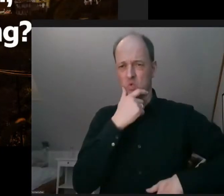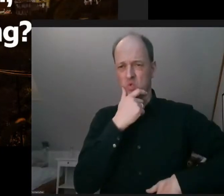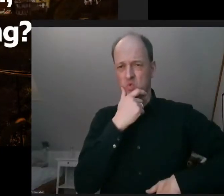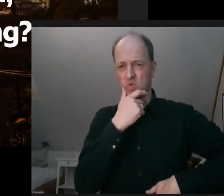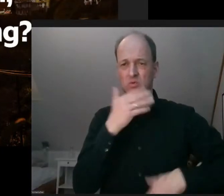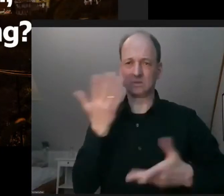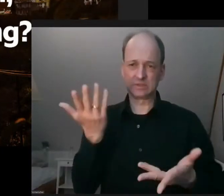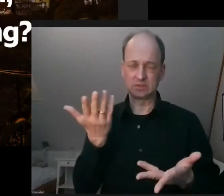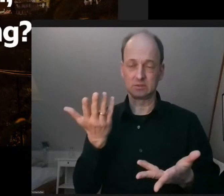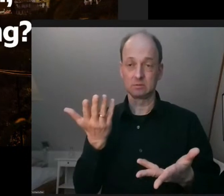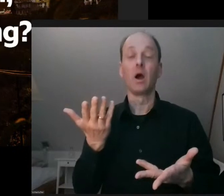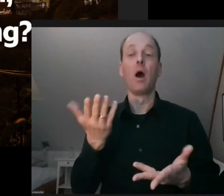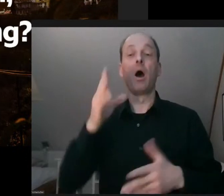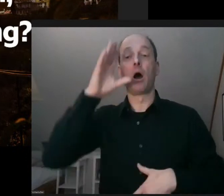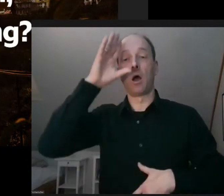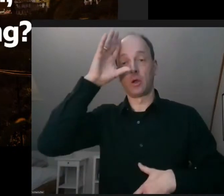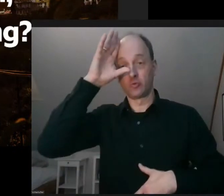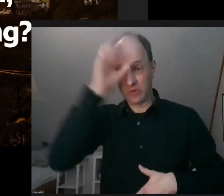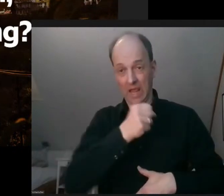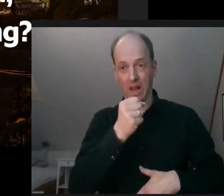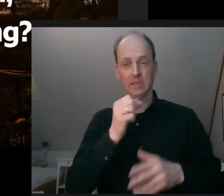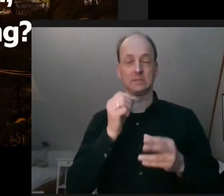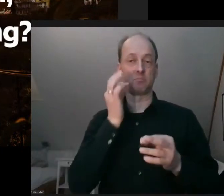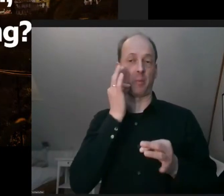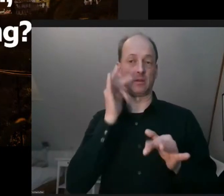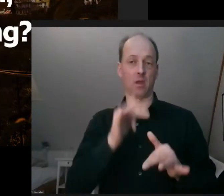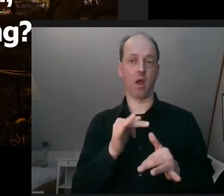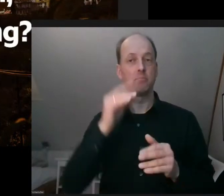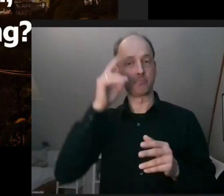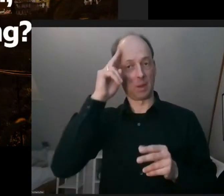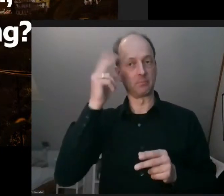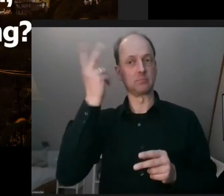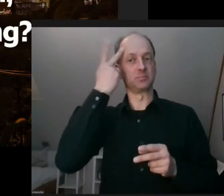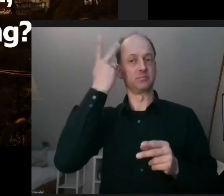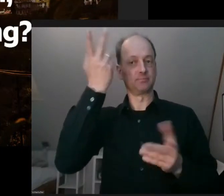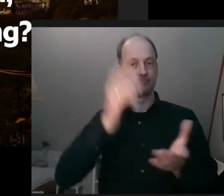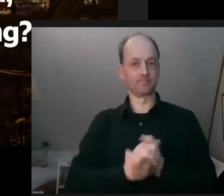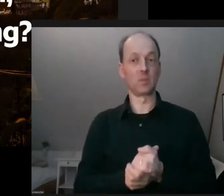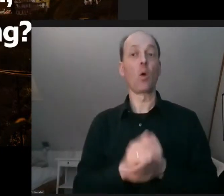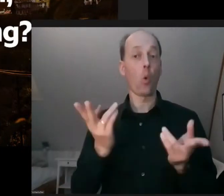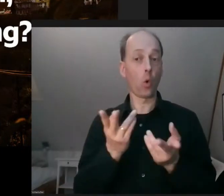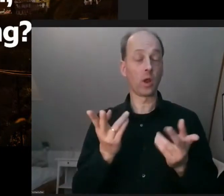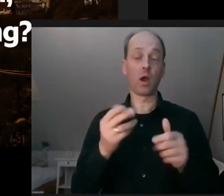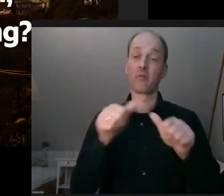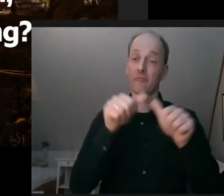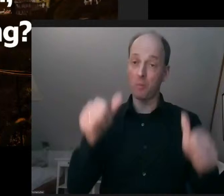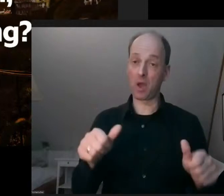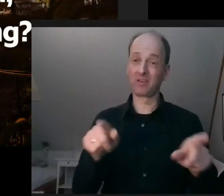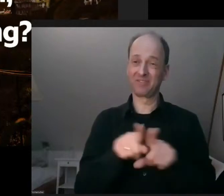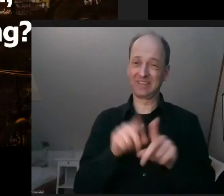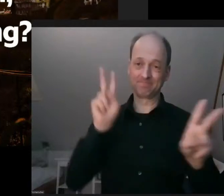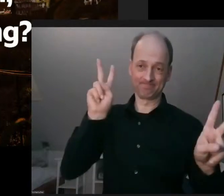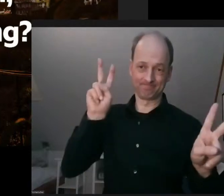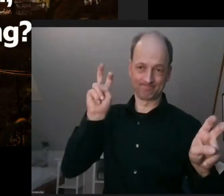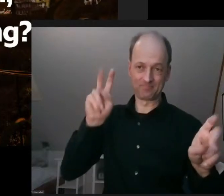extinguishing, why the creatures are extinguishing. And when we saw it, so we had a very bad feeling in our stomach, because we said it